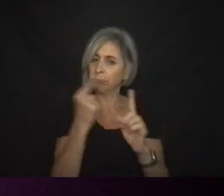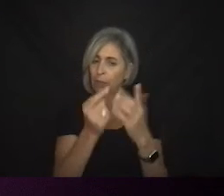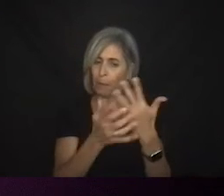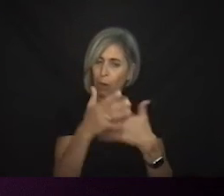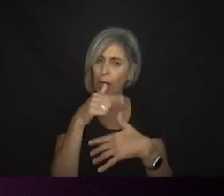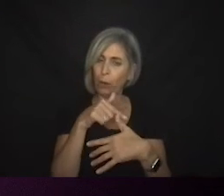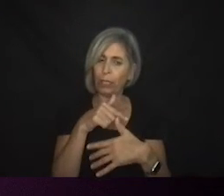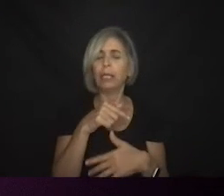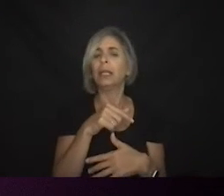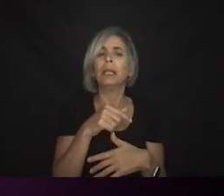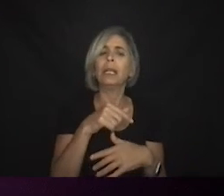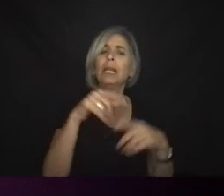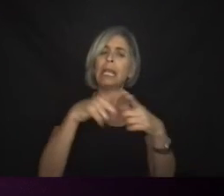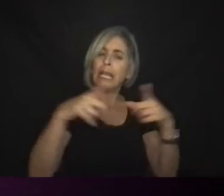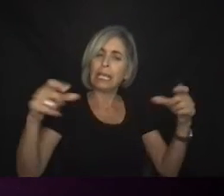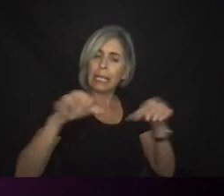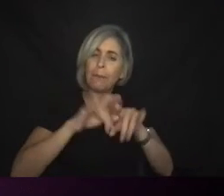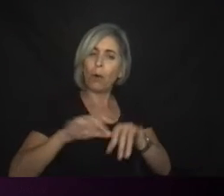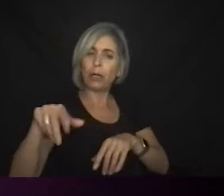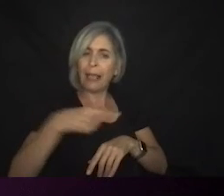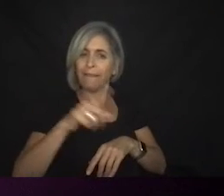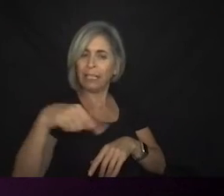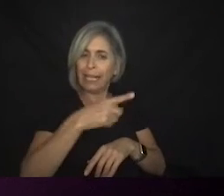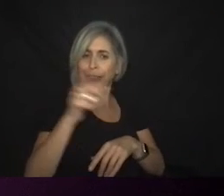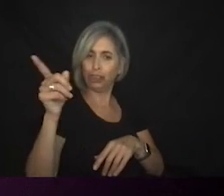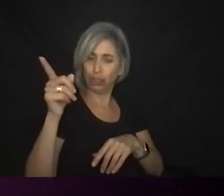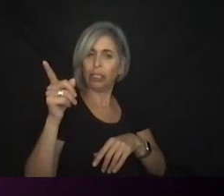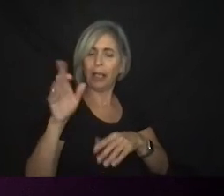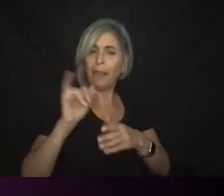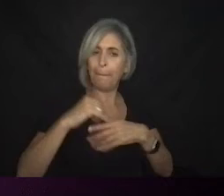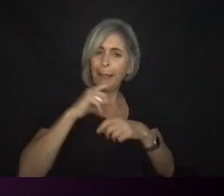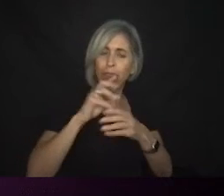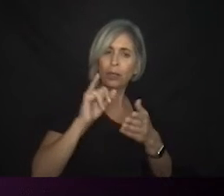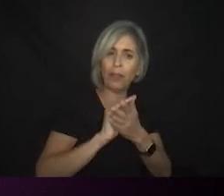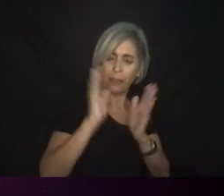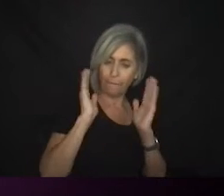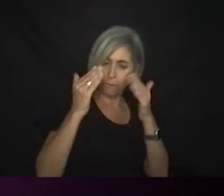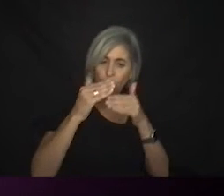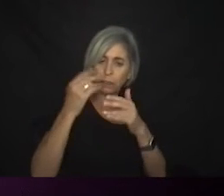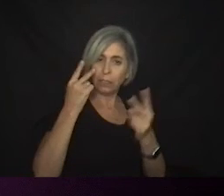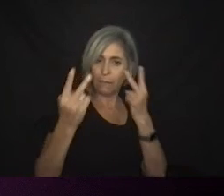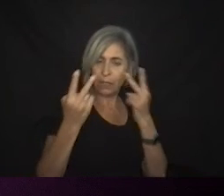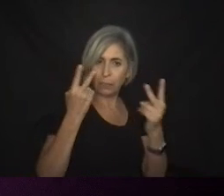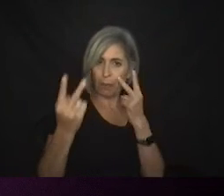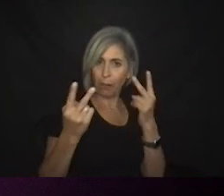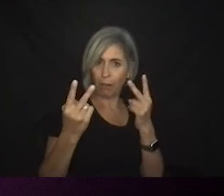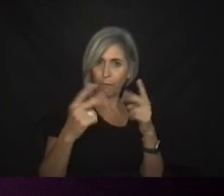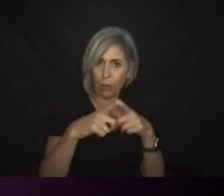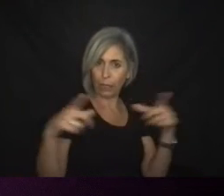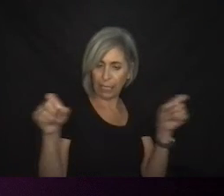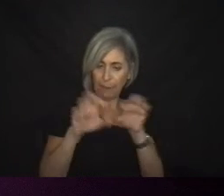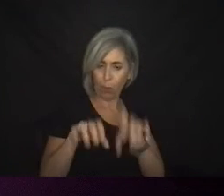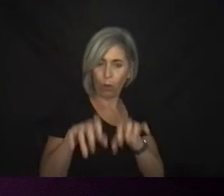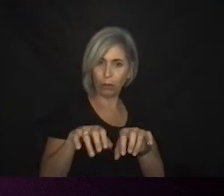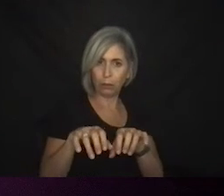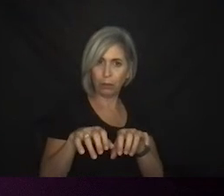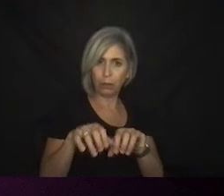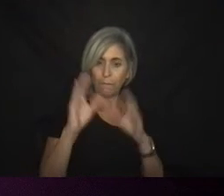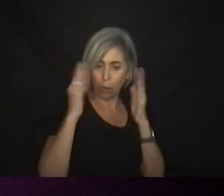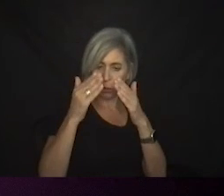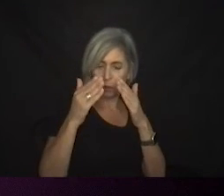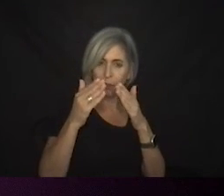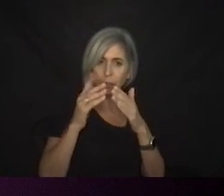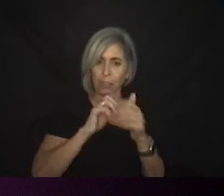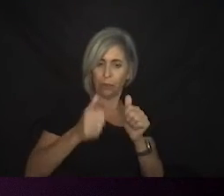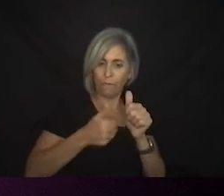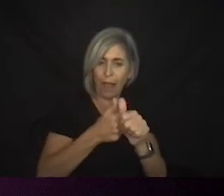at keyboard navigation, we want to make sure that keyboard focus is always visible. Keyboard focus needs to follow